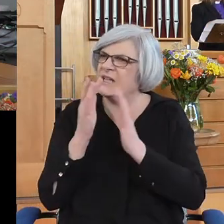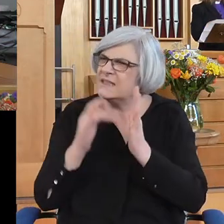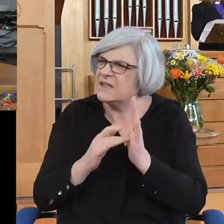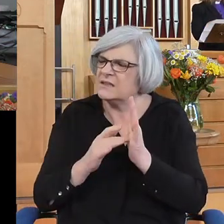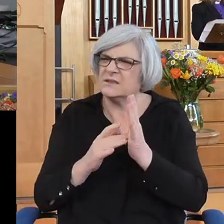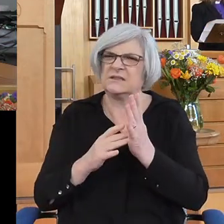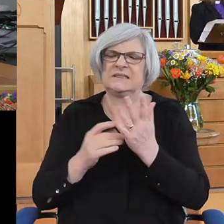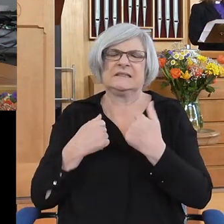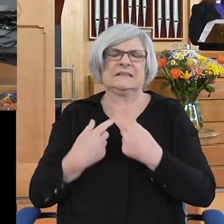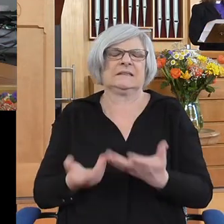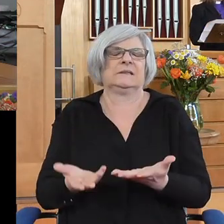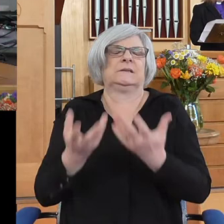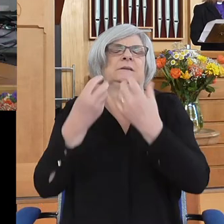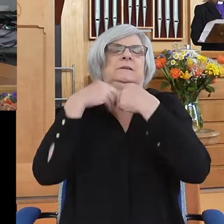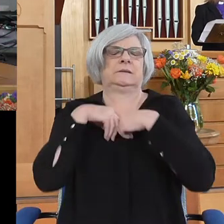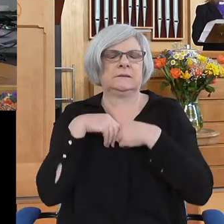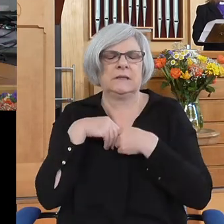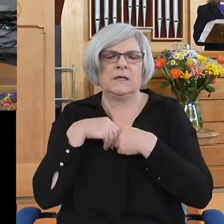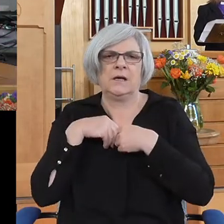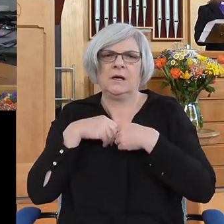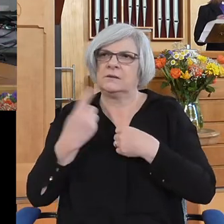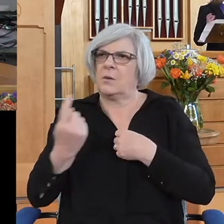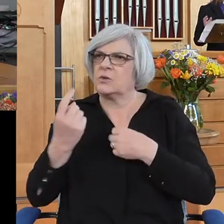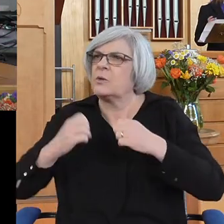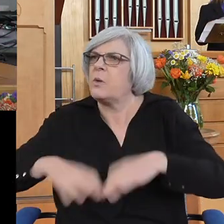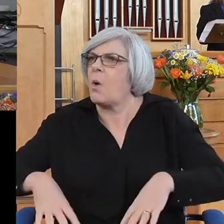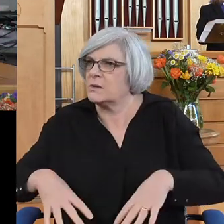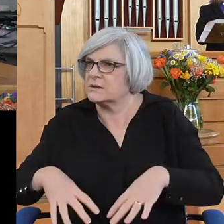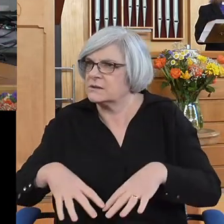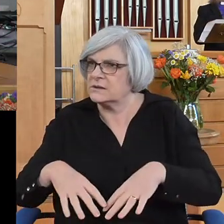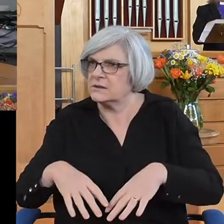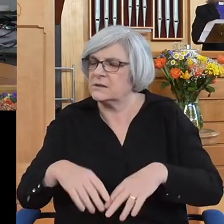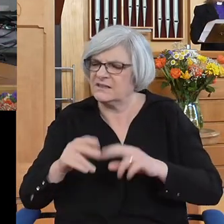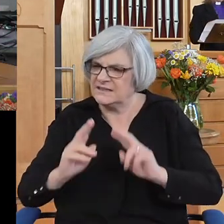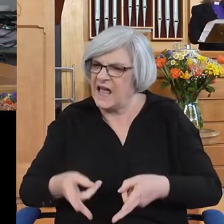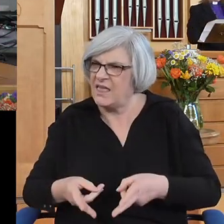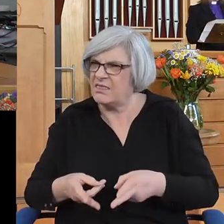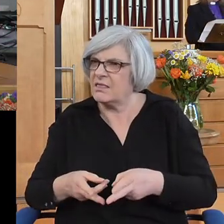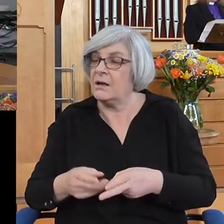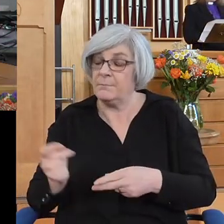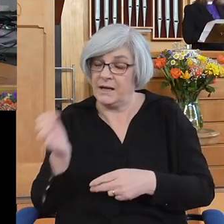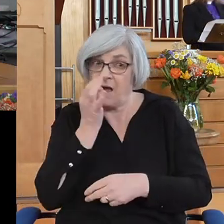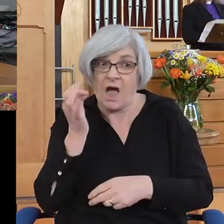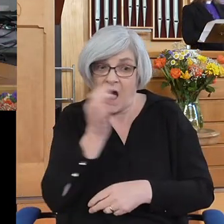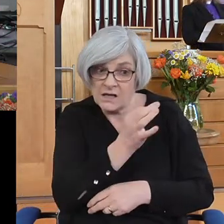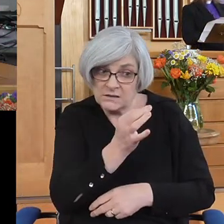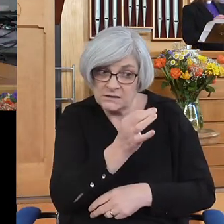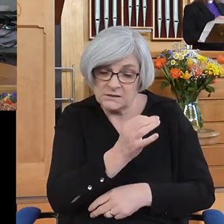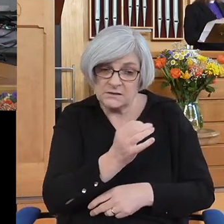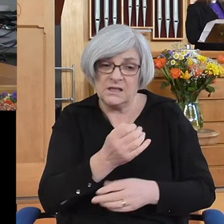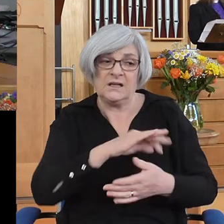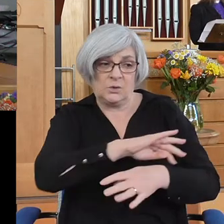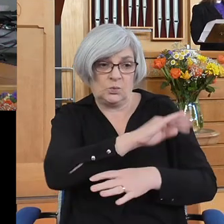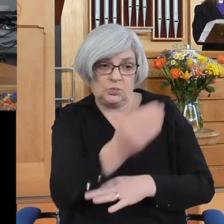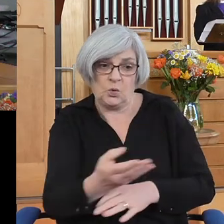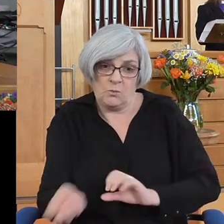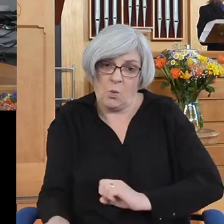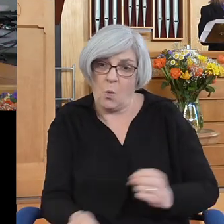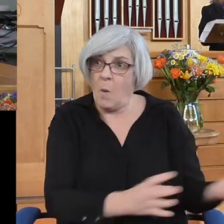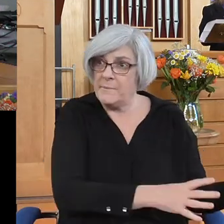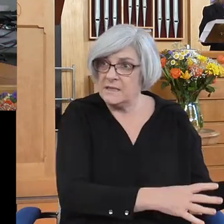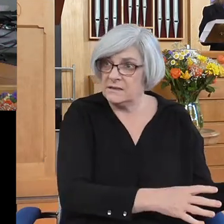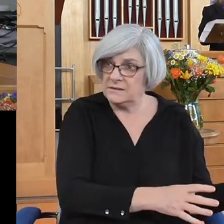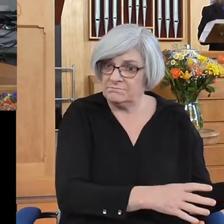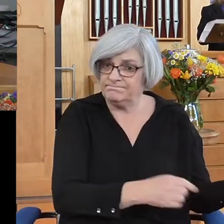loss and the death, even as he asks that the tomb is opened, and even as he says that